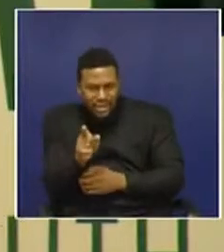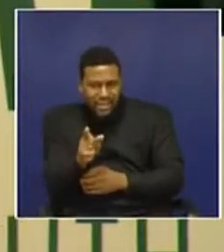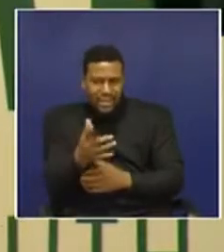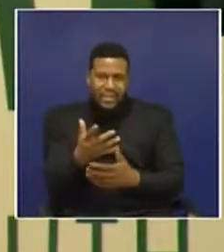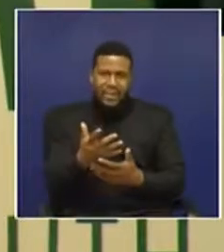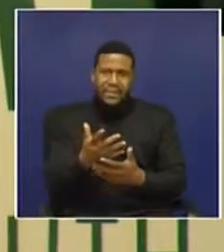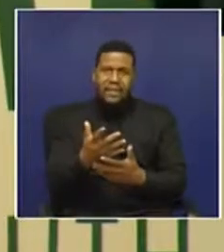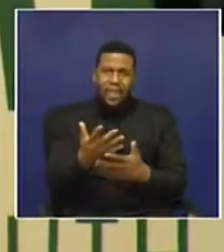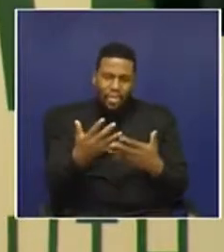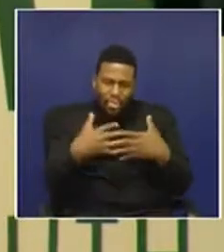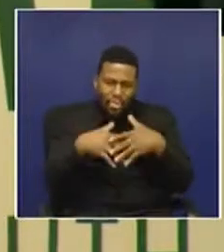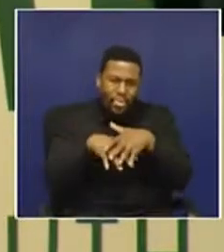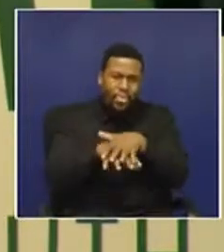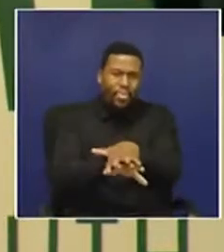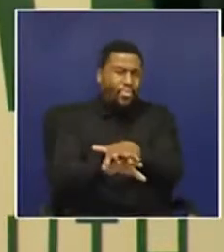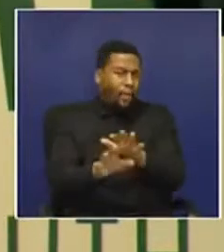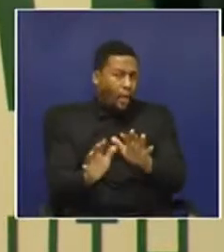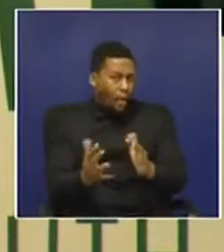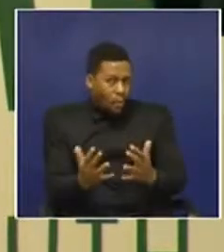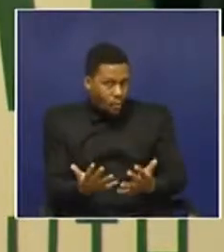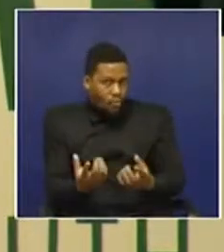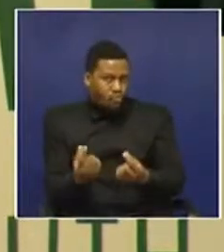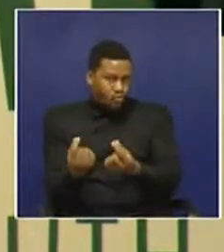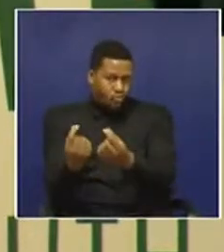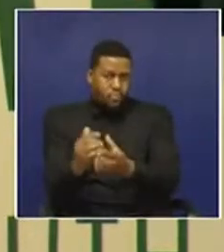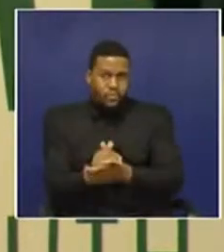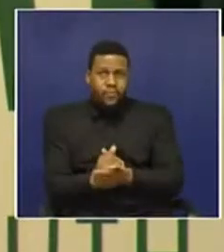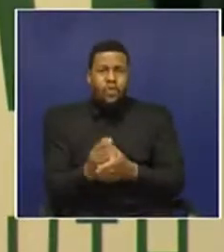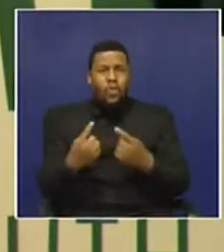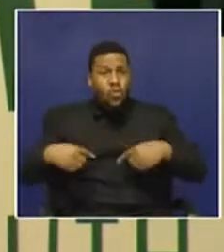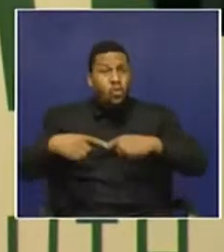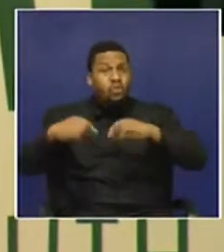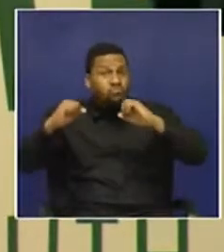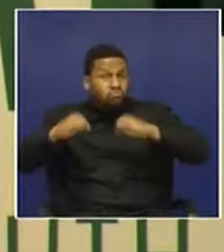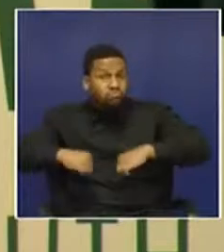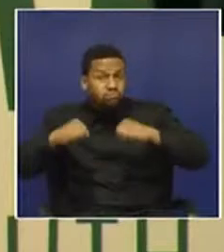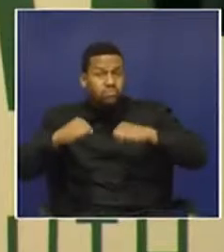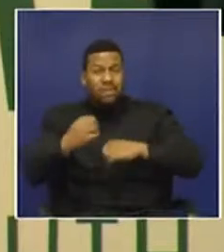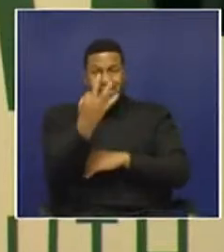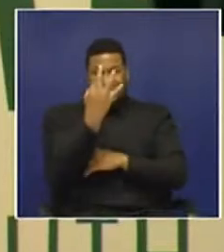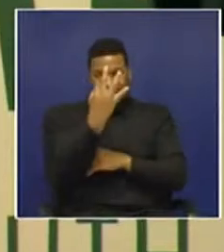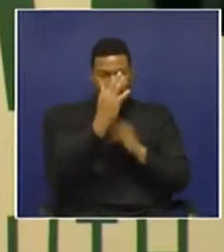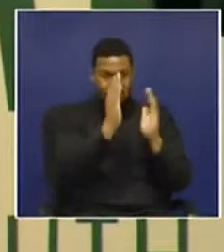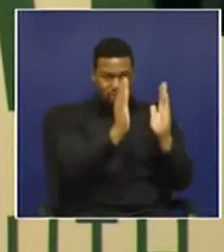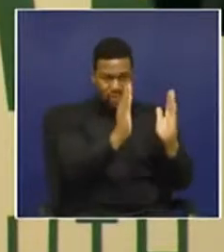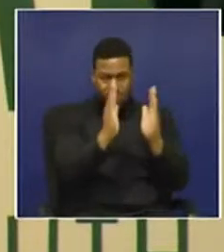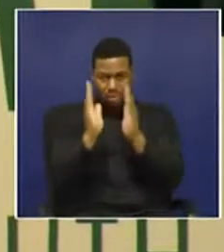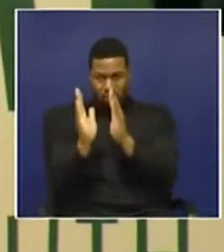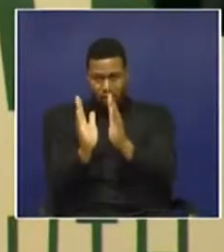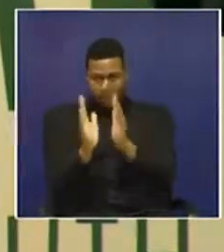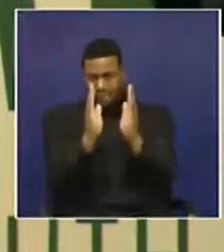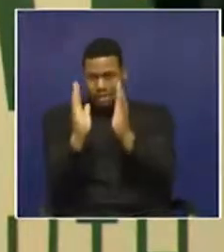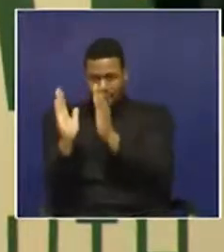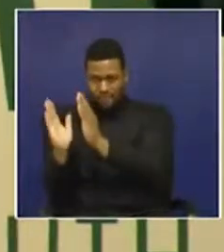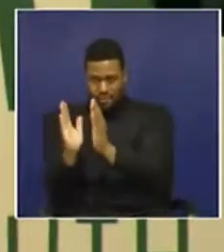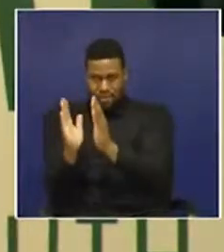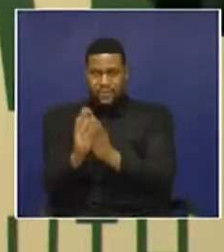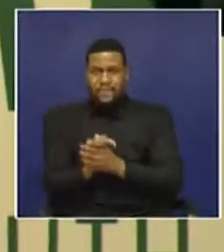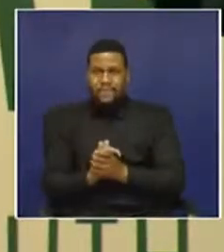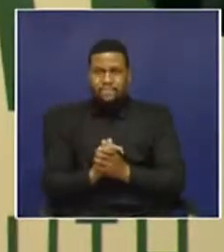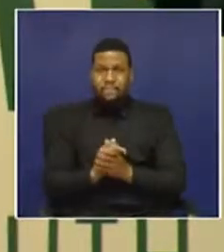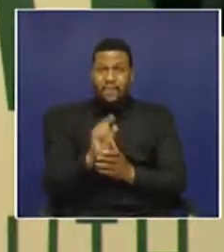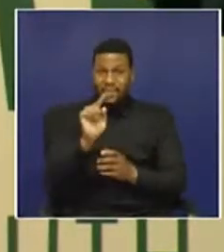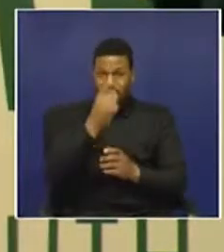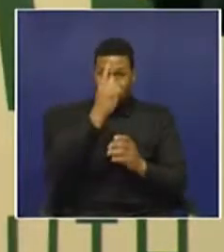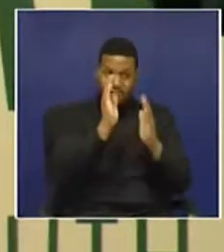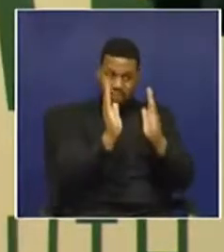President. We have agreed on 3 phases. The first one is that there